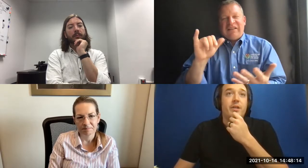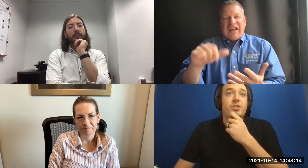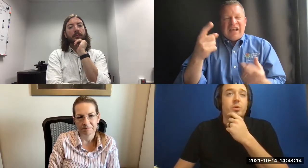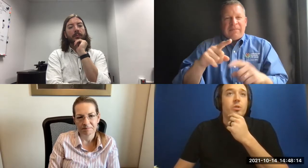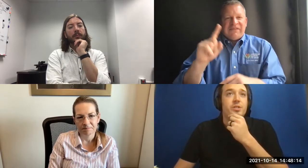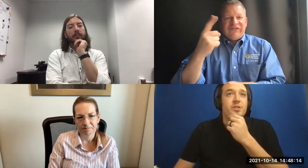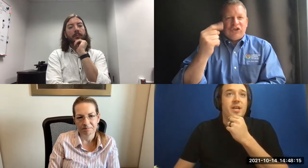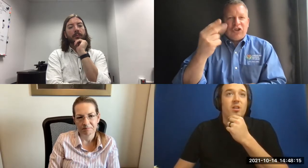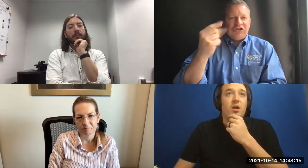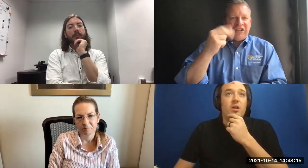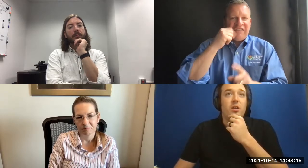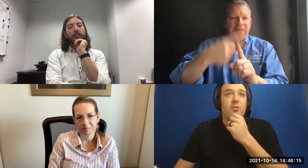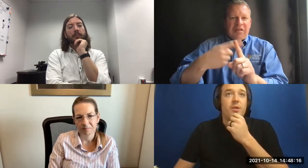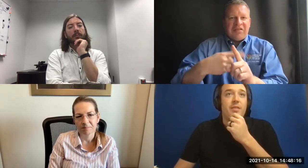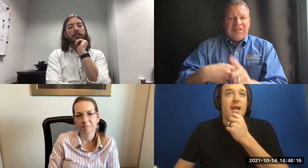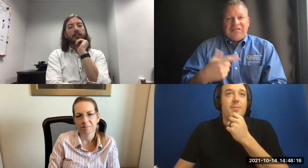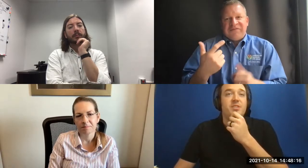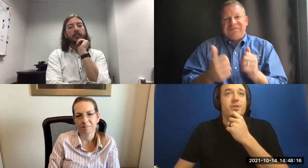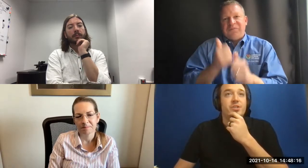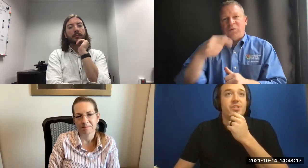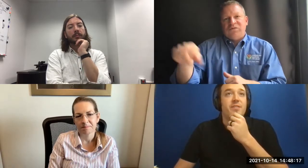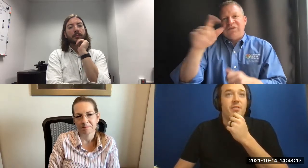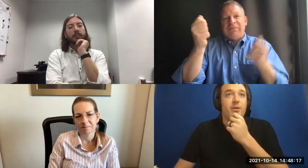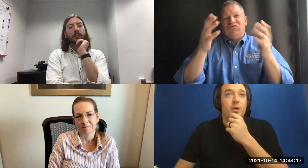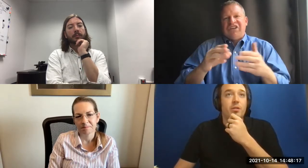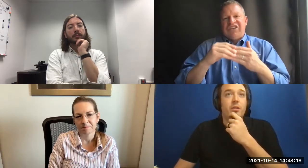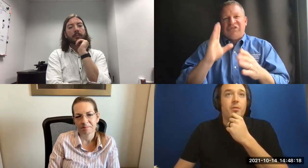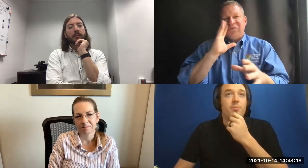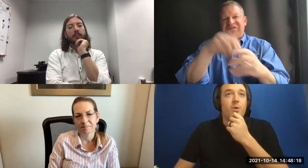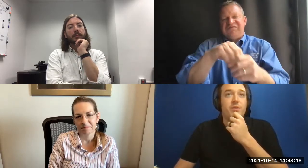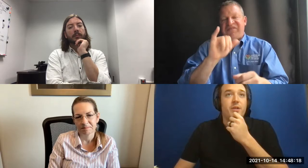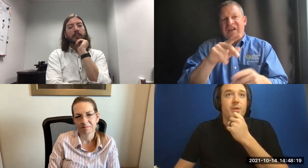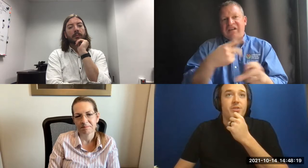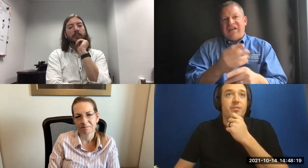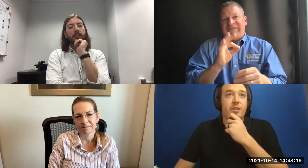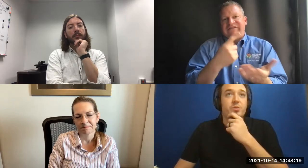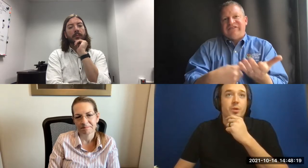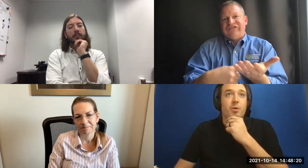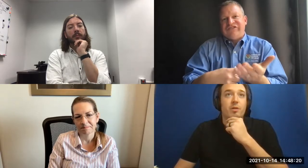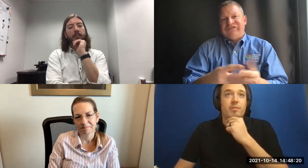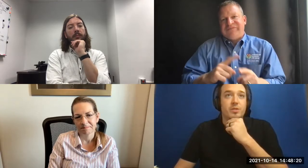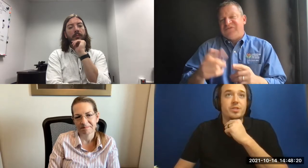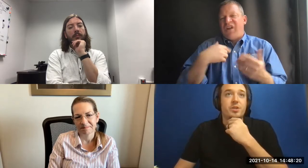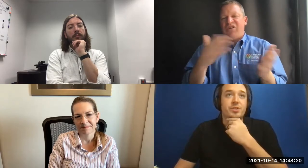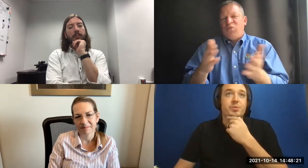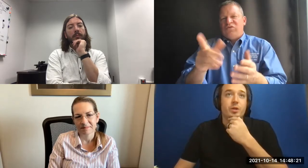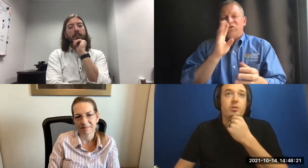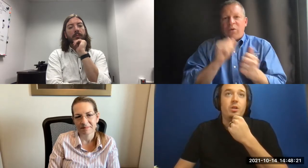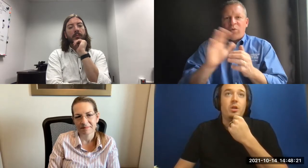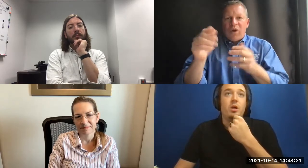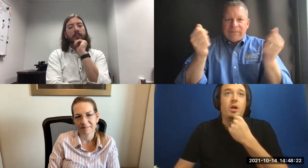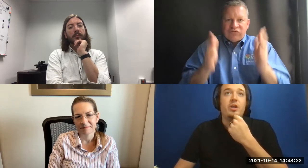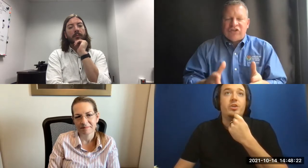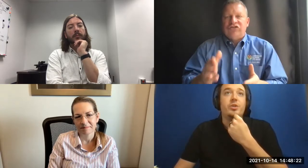early intervention. So we'll discuss that a lot. And that happens the first Thursday of every month. Most of the administrative leaders will be a part of those discussions as